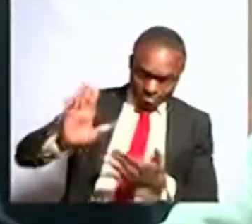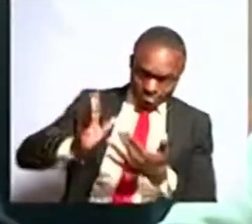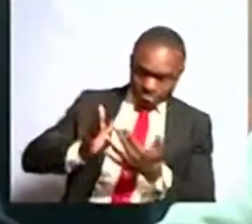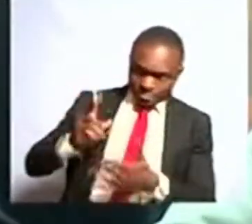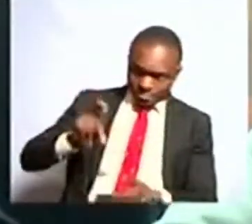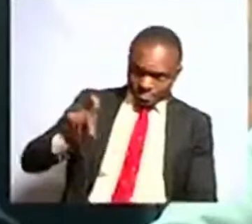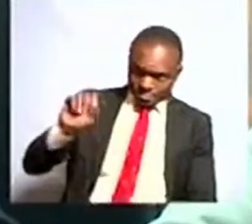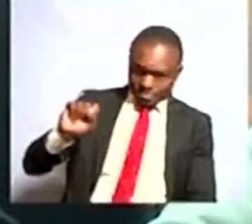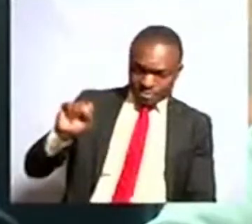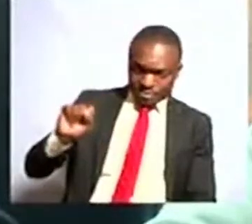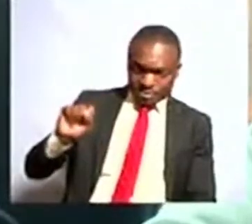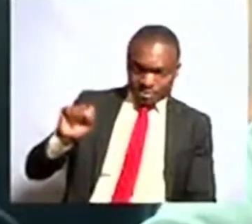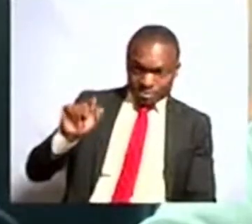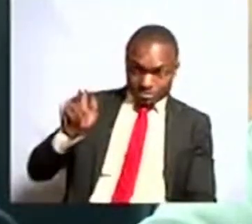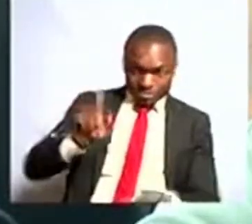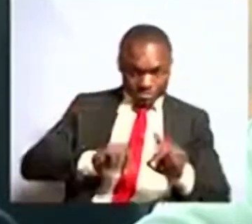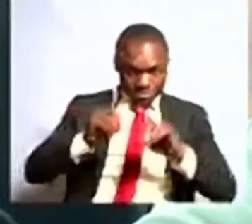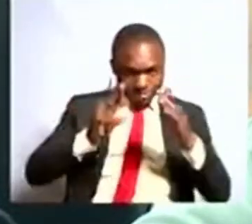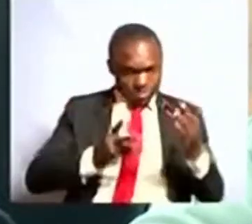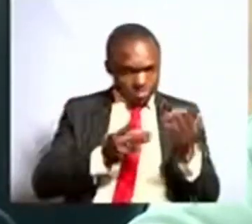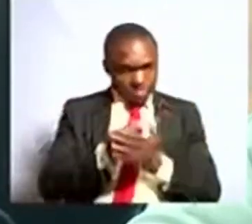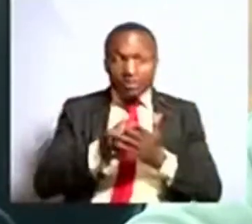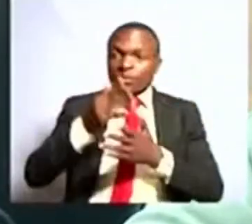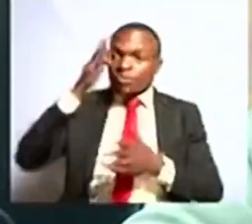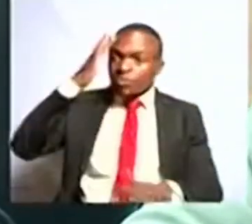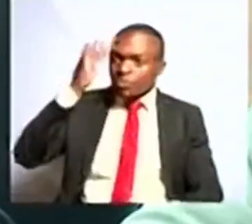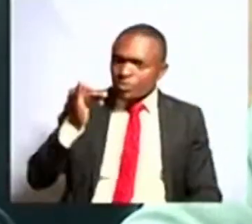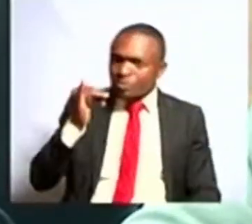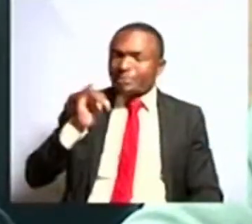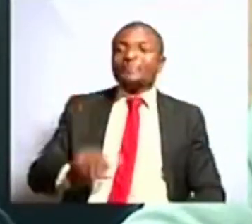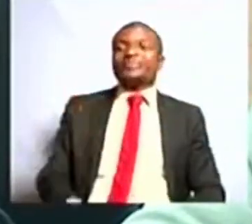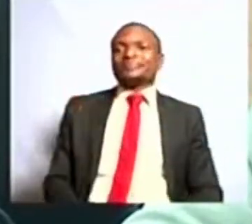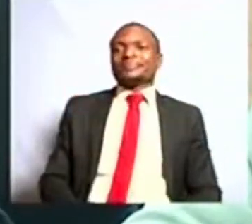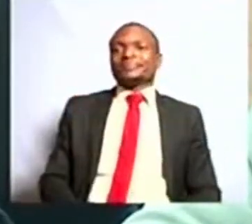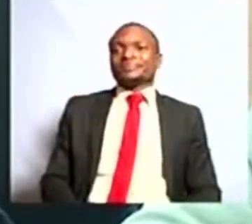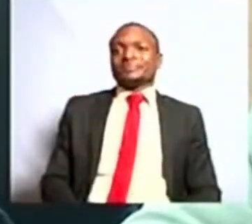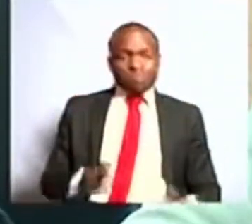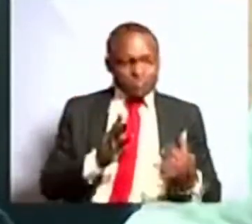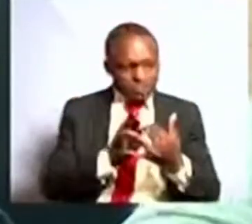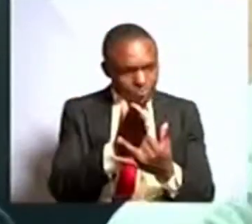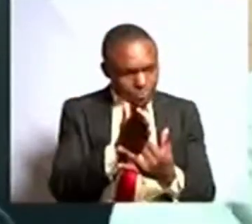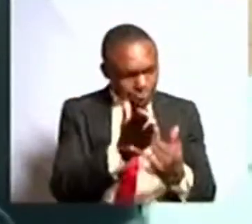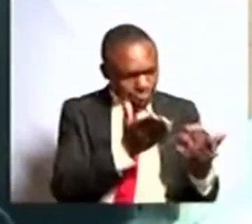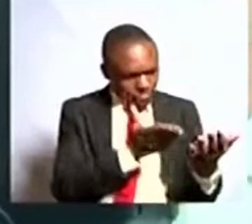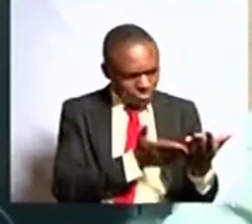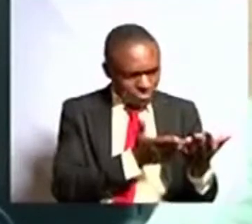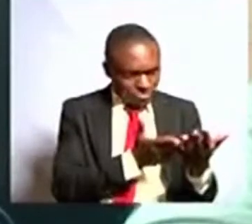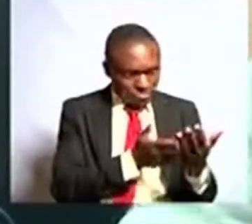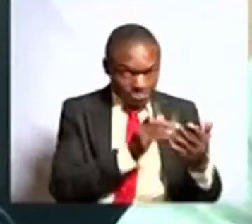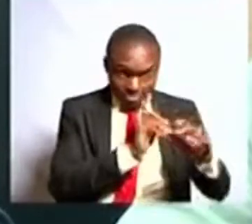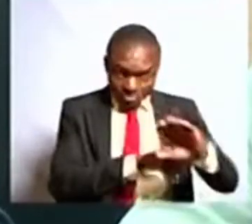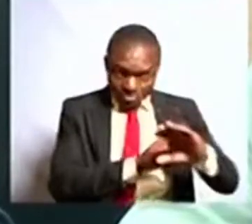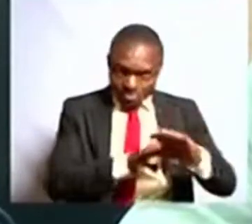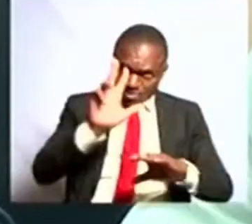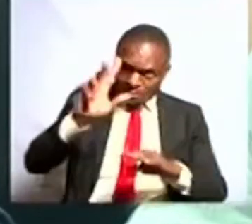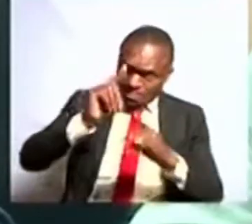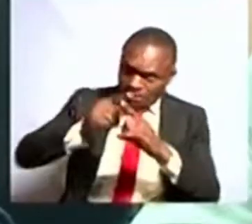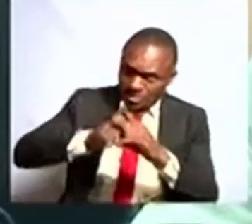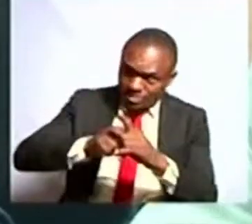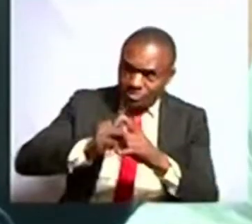PS, you as Director of Finance, why, through this period, it's a period of over 3